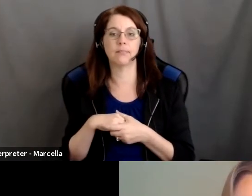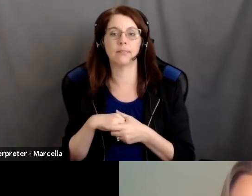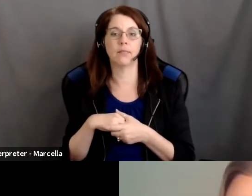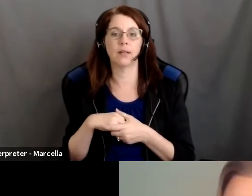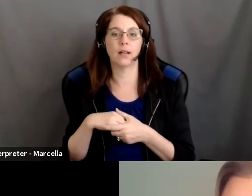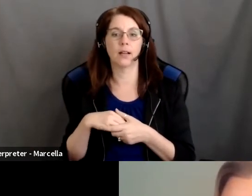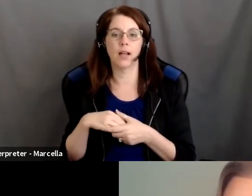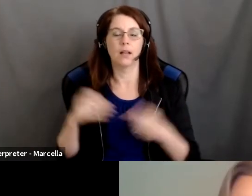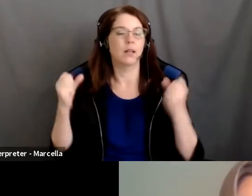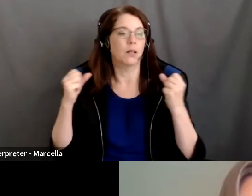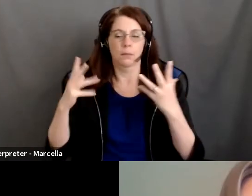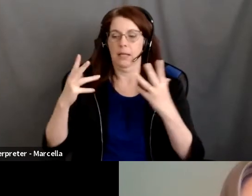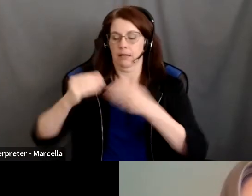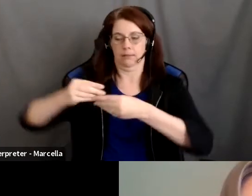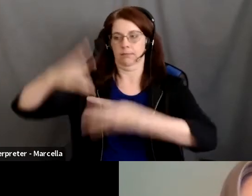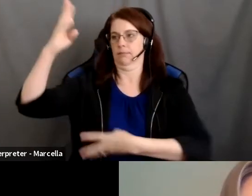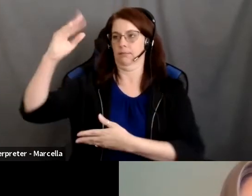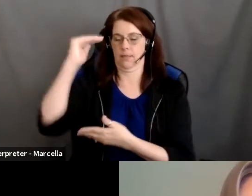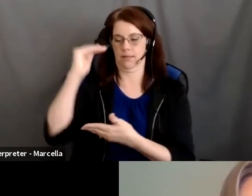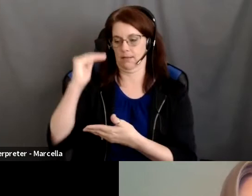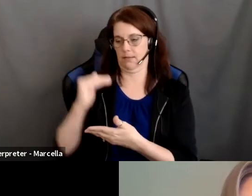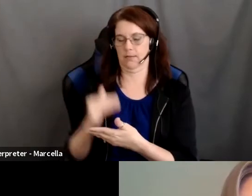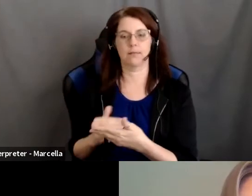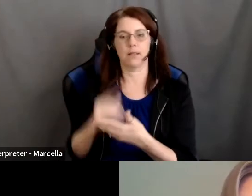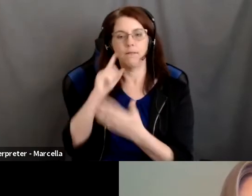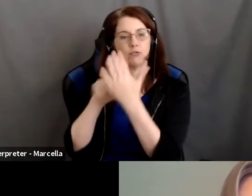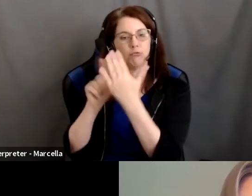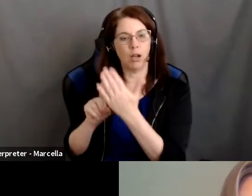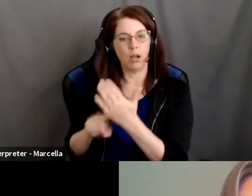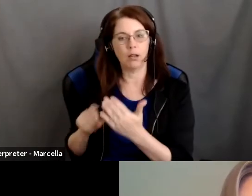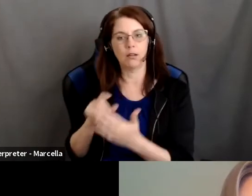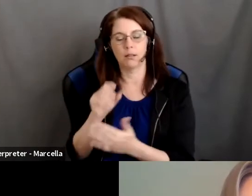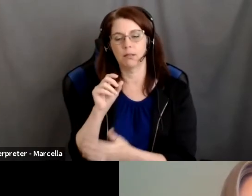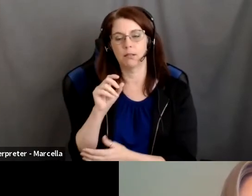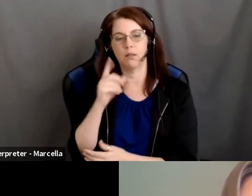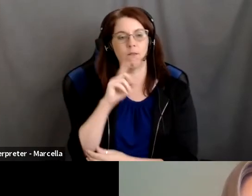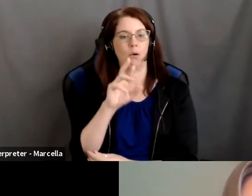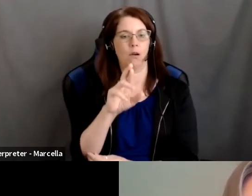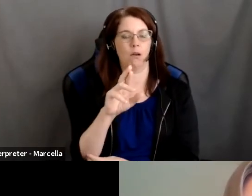whole checklist of things like that for seniors on this ready.gov